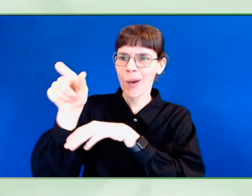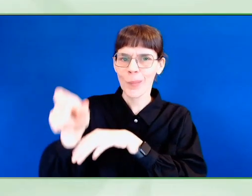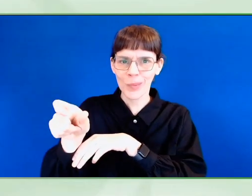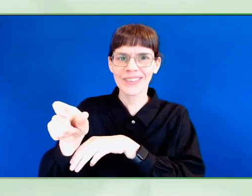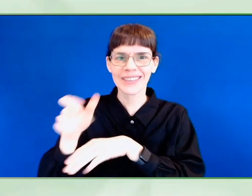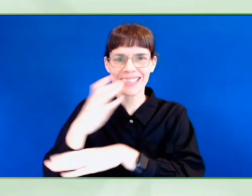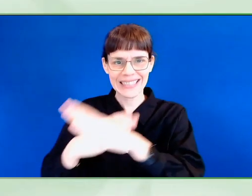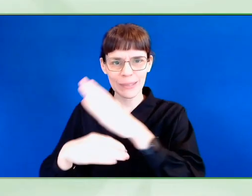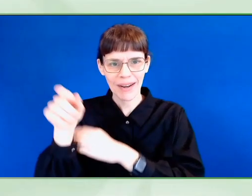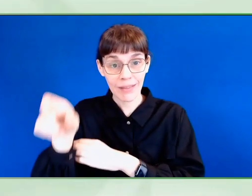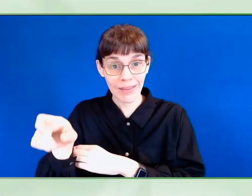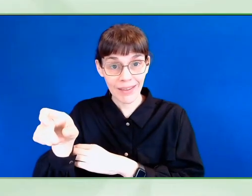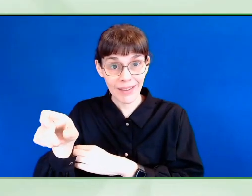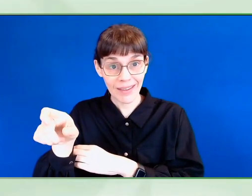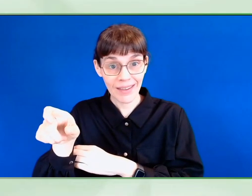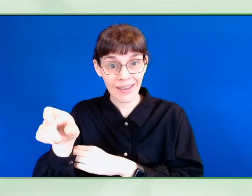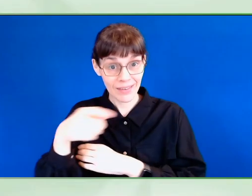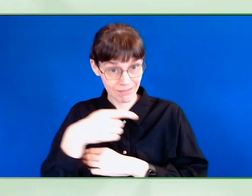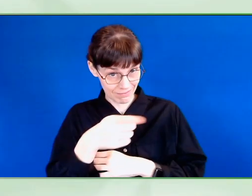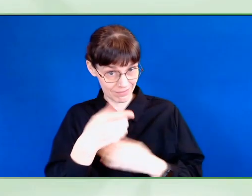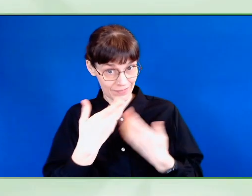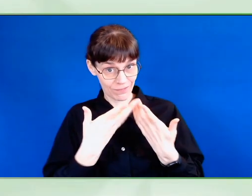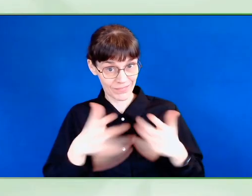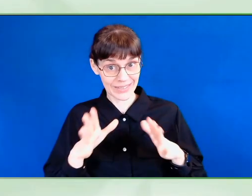Has anyone had that experience?